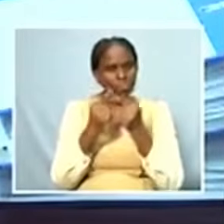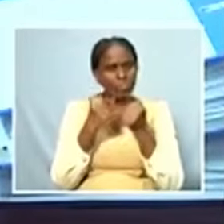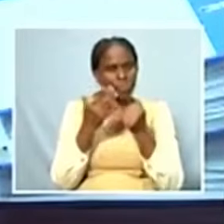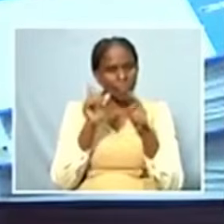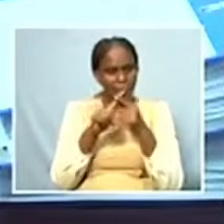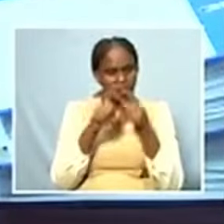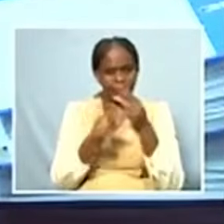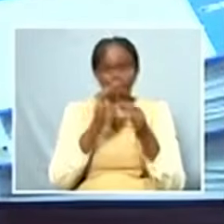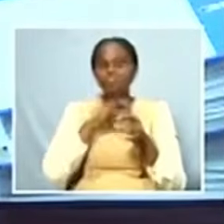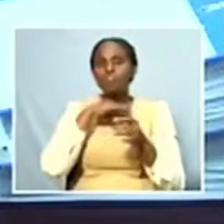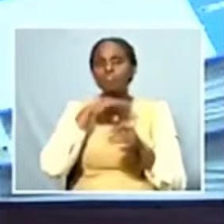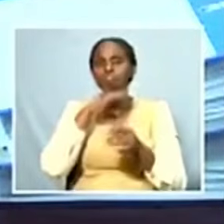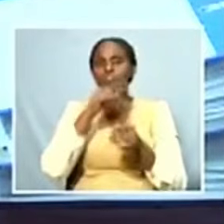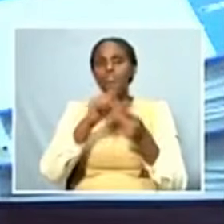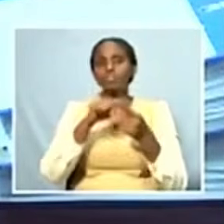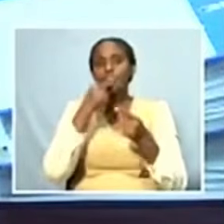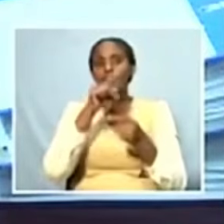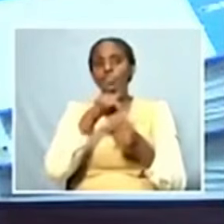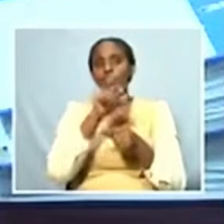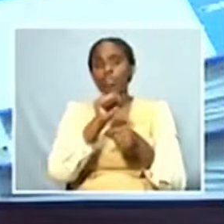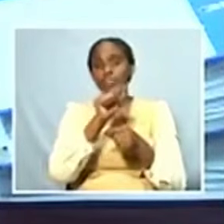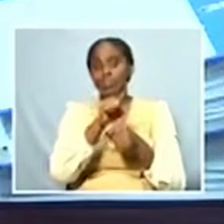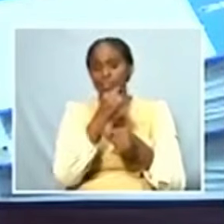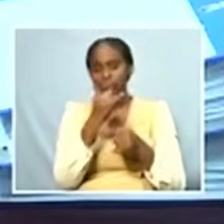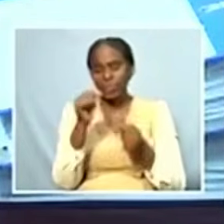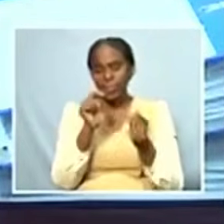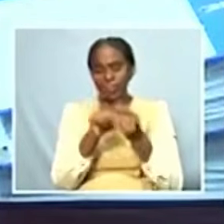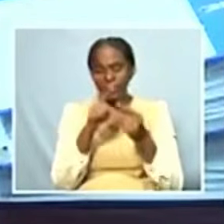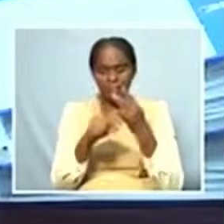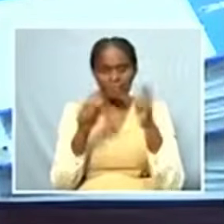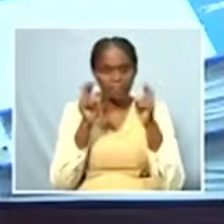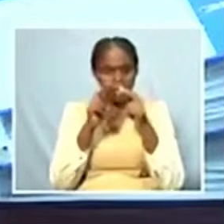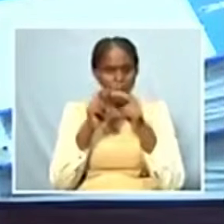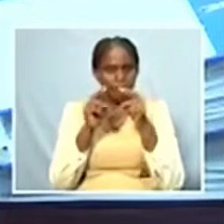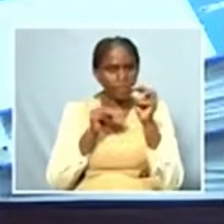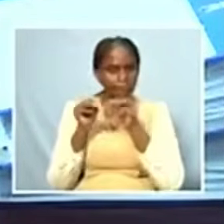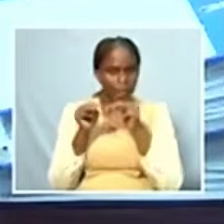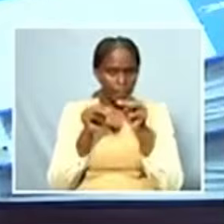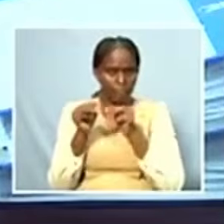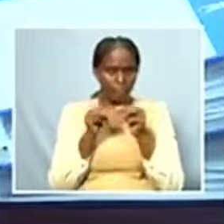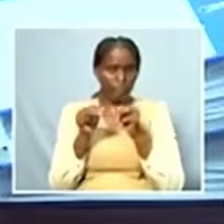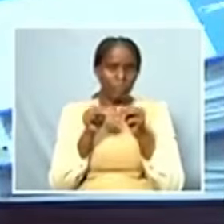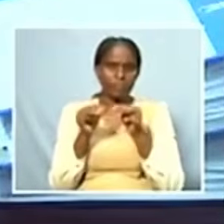but sufficient to say PS issues to do with contract management.